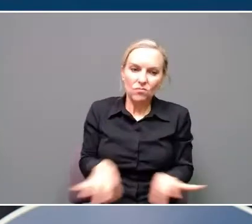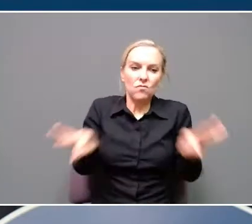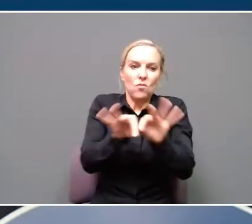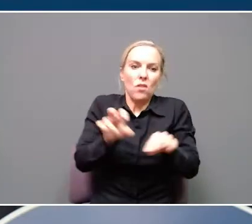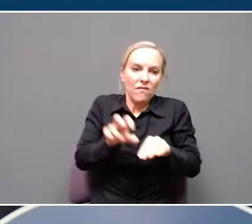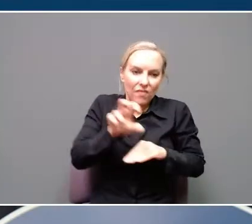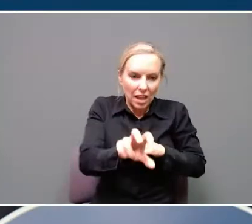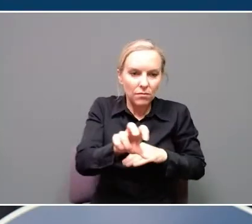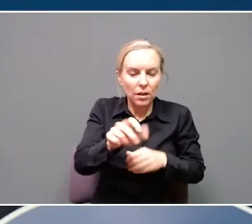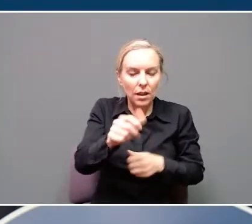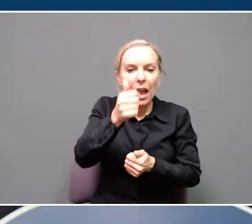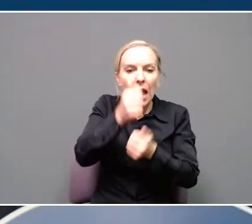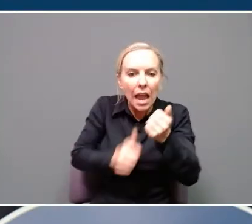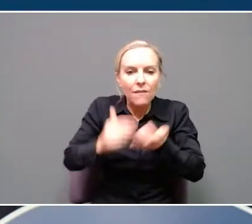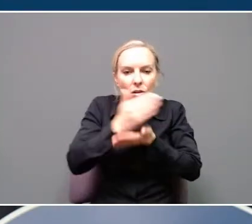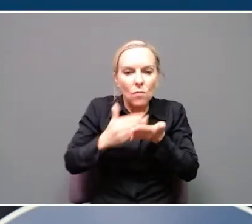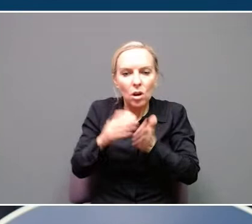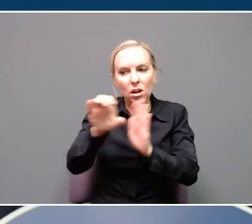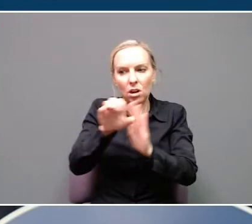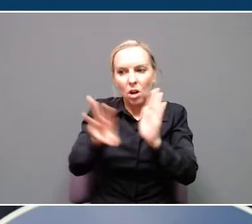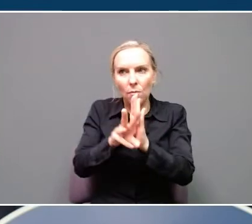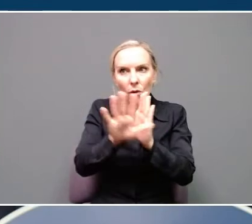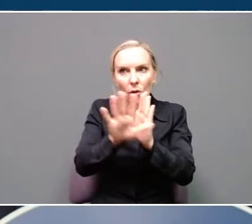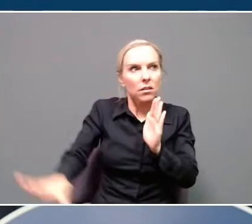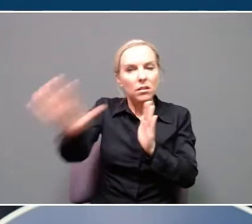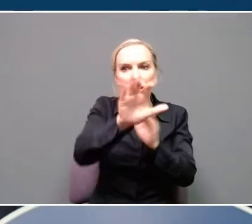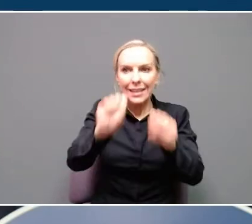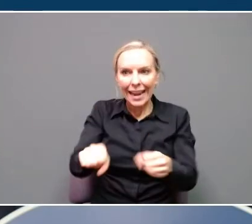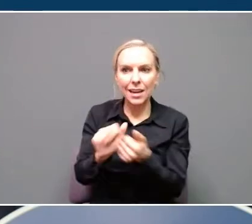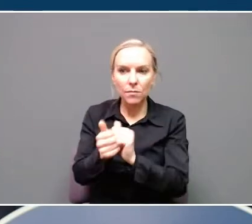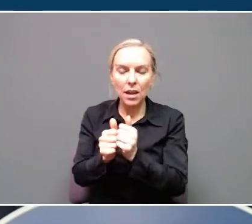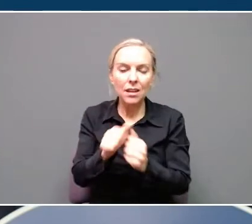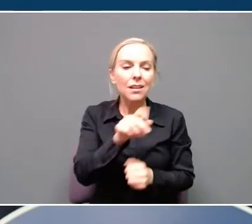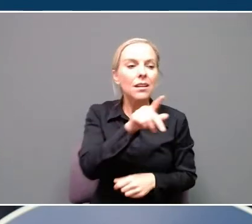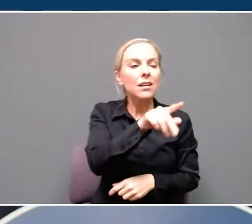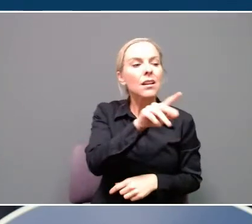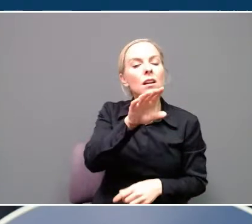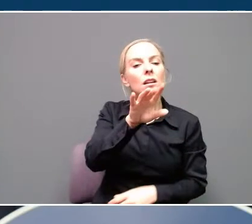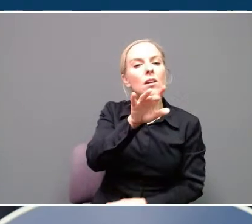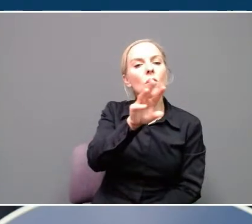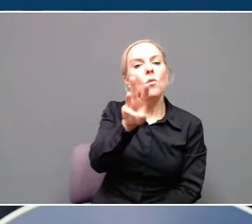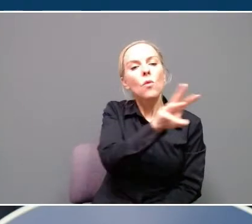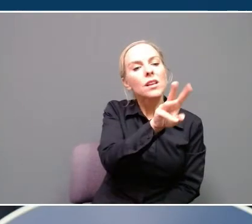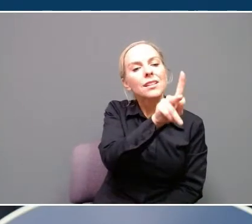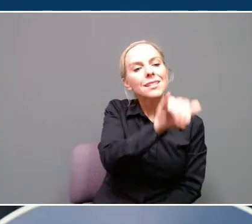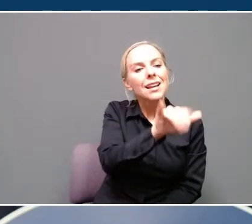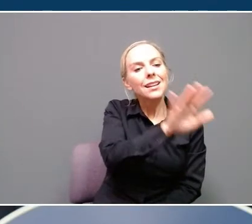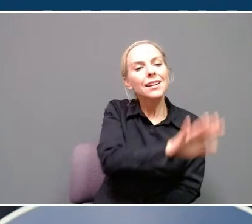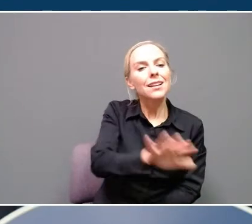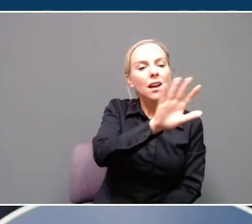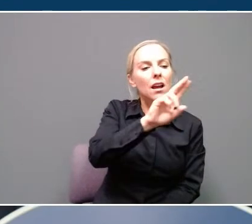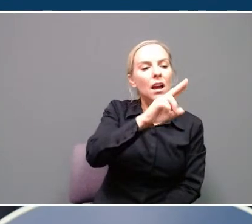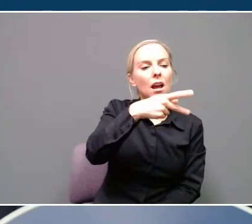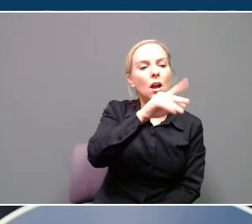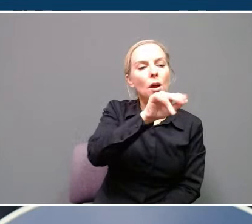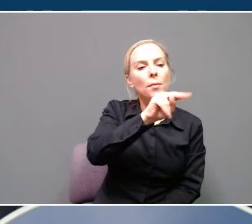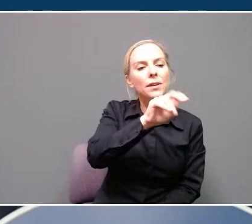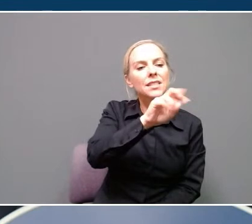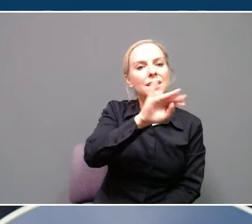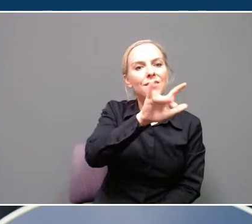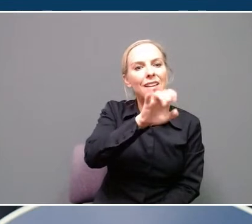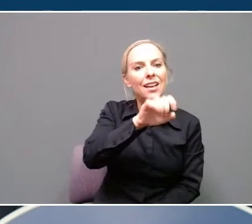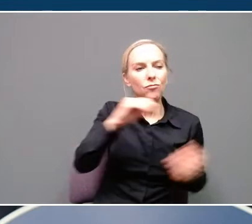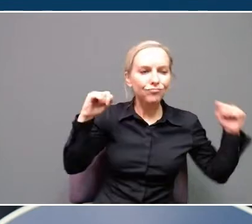of our Commonwealth can compete. And I will tell you, the people of Henderson and Western Kentucky, our Hopkins County Judge were up, see this as a key